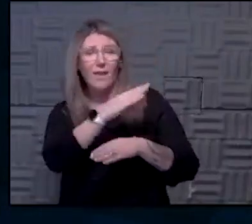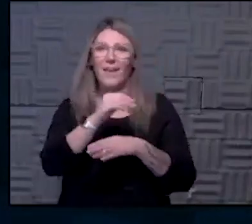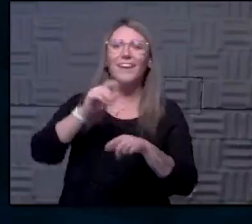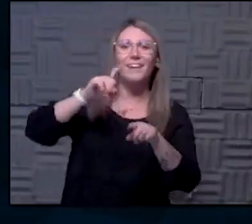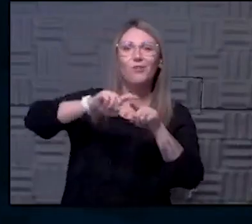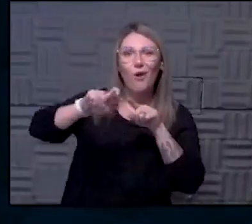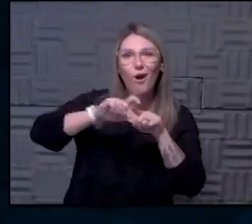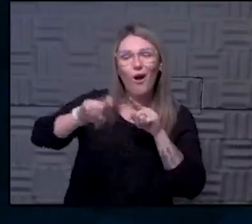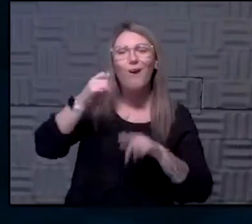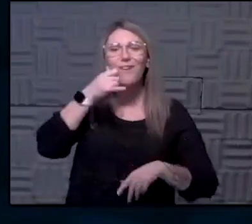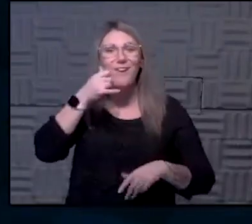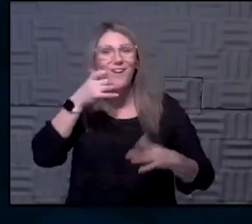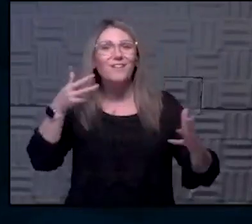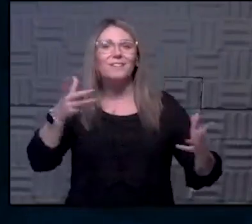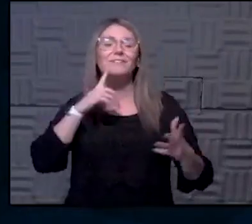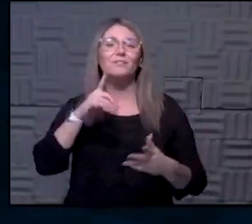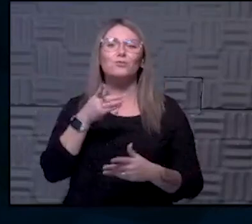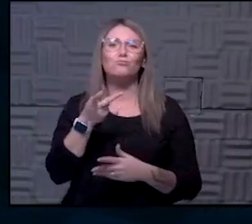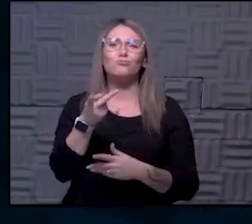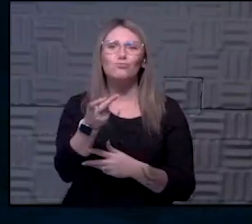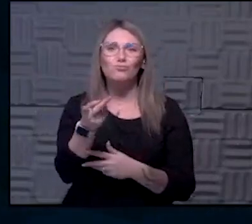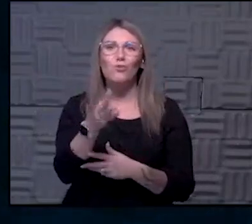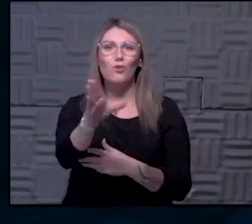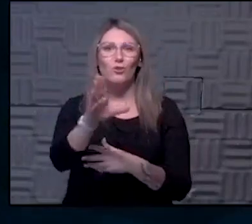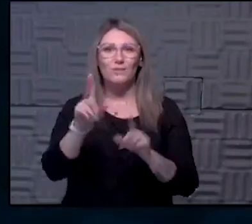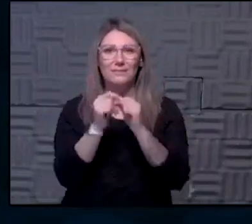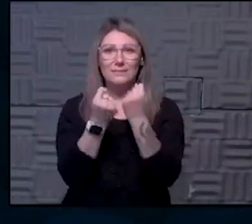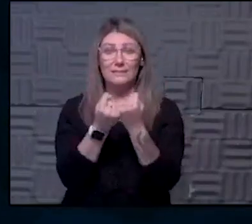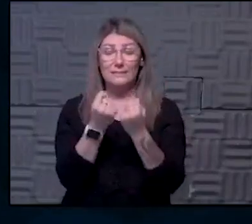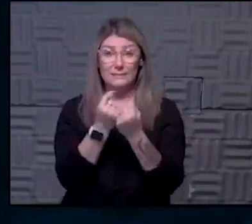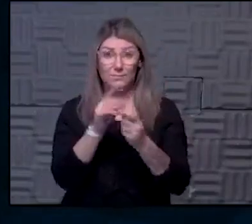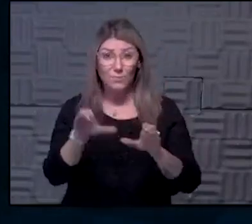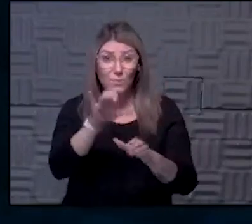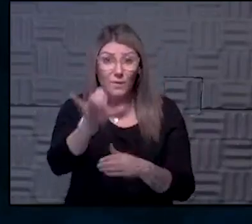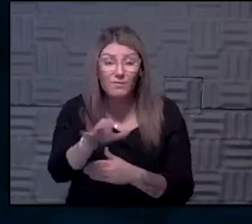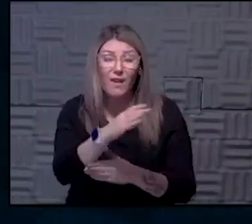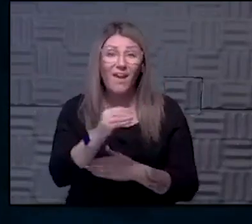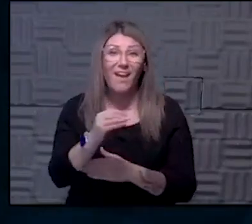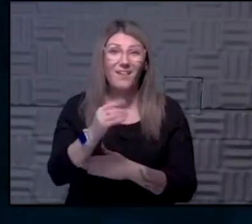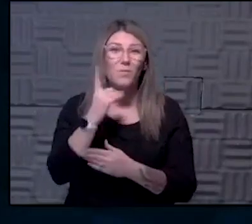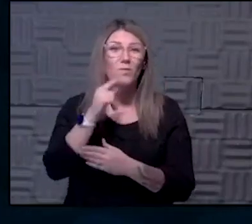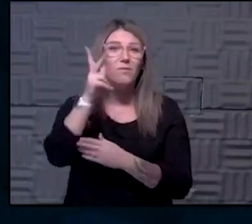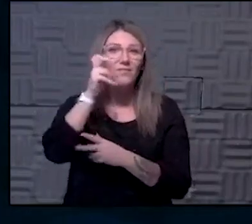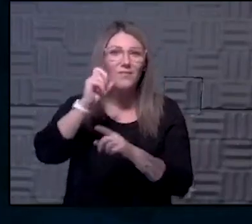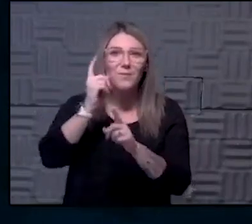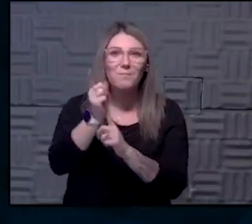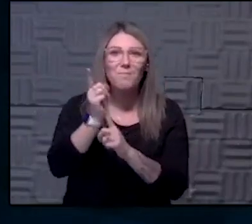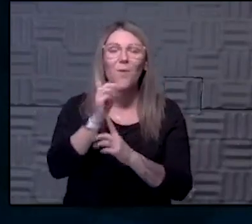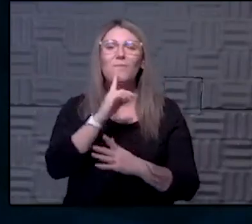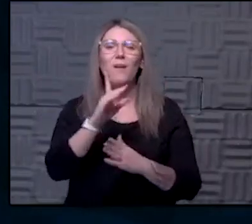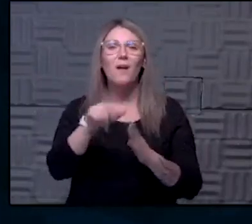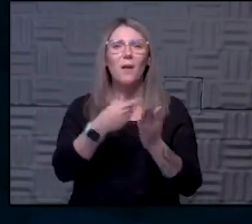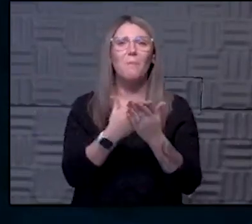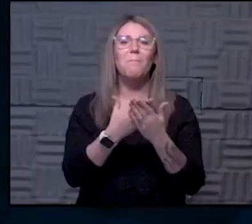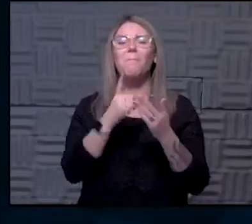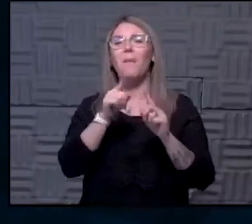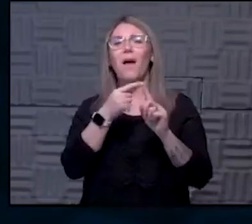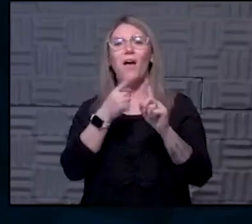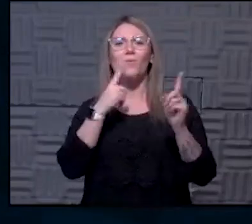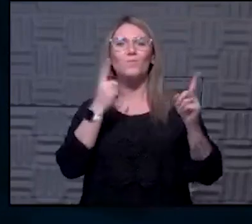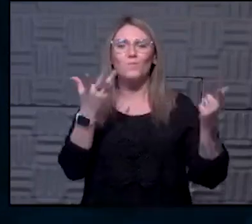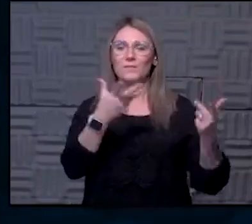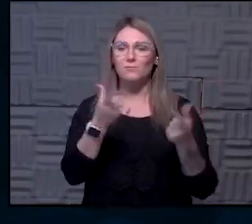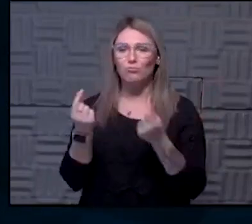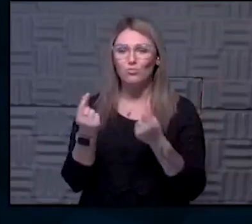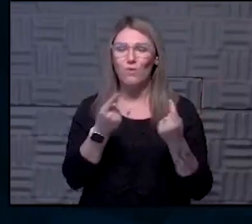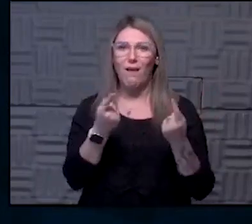so Janet Jackson and her team have been doing that, and we're going to hear from her in a moment about that work, about calling people and see how that's going, because we want